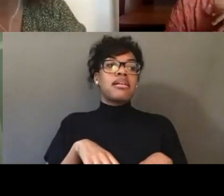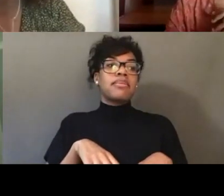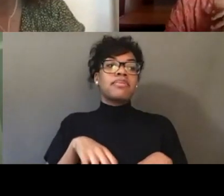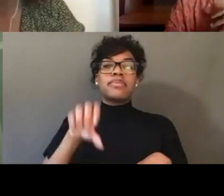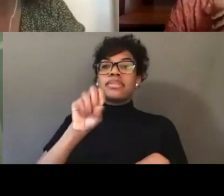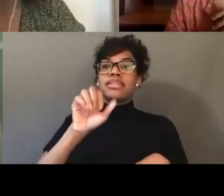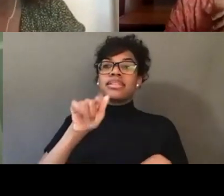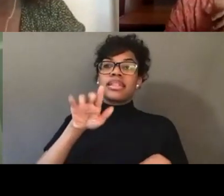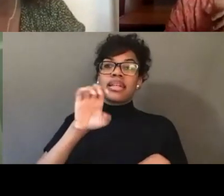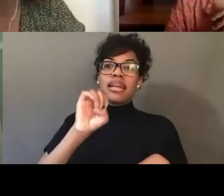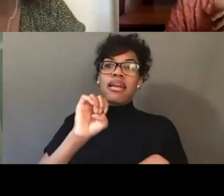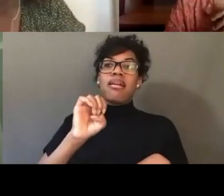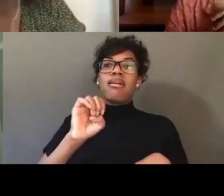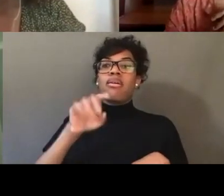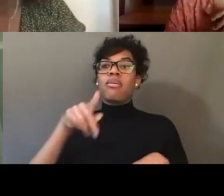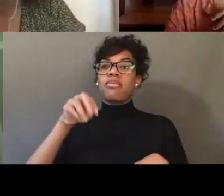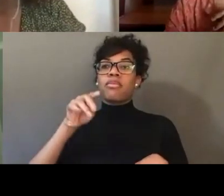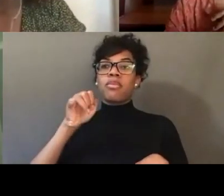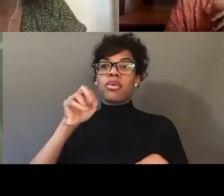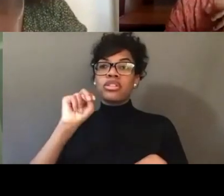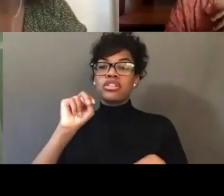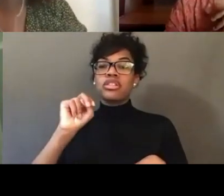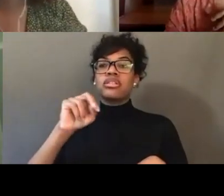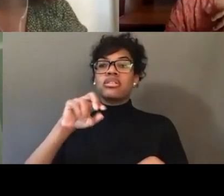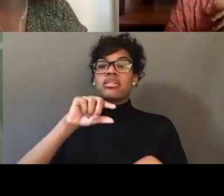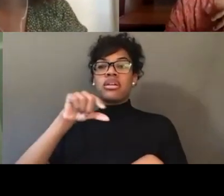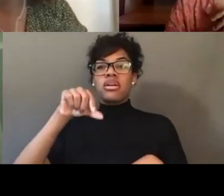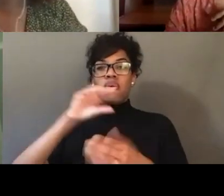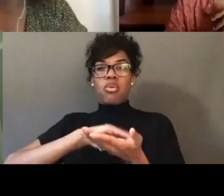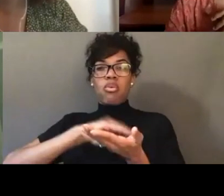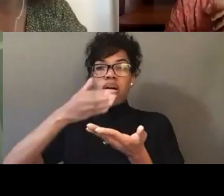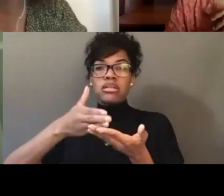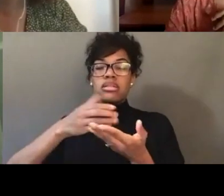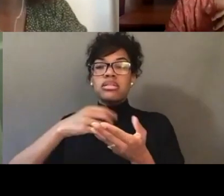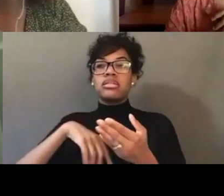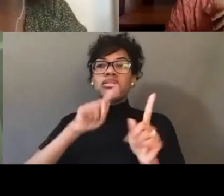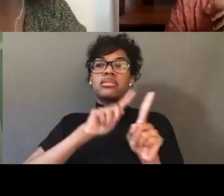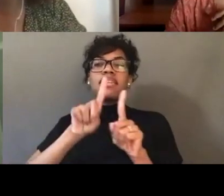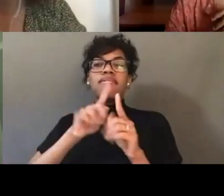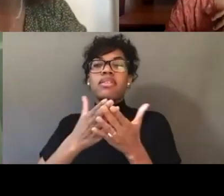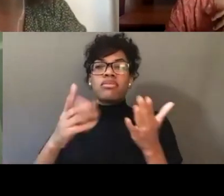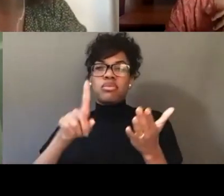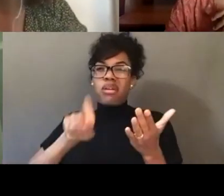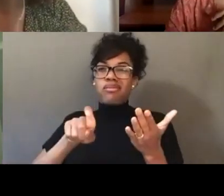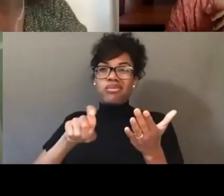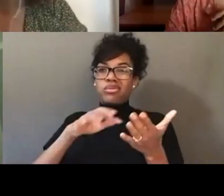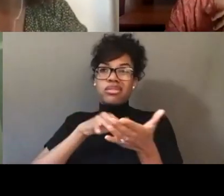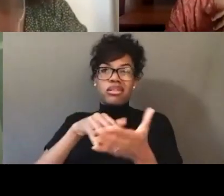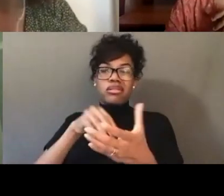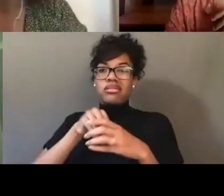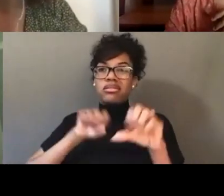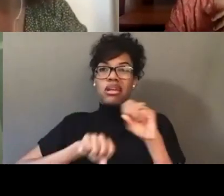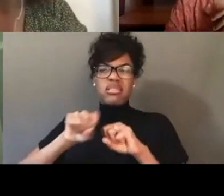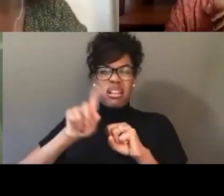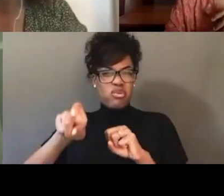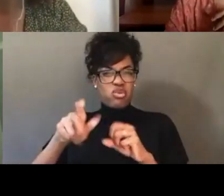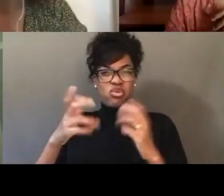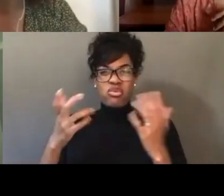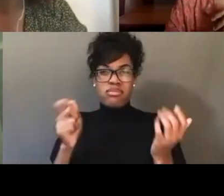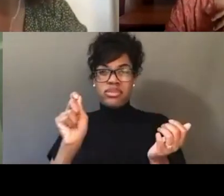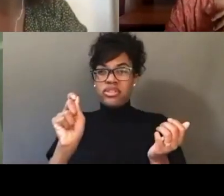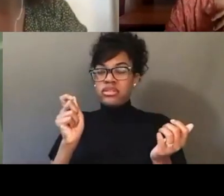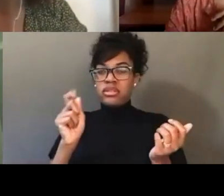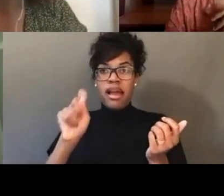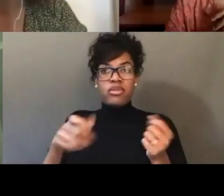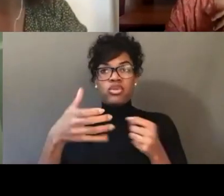and quantity. This is integral to studying science. And what better way to make these real and